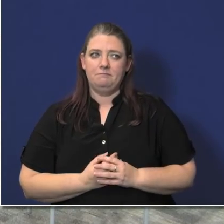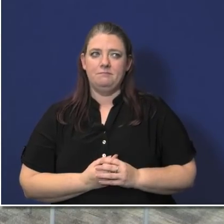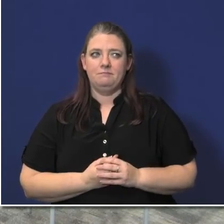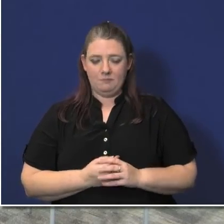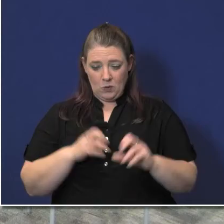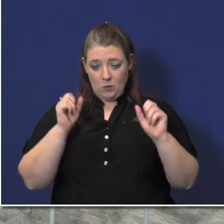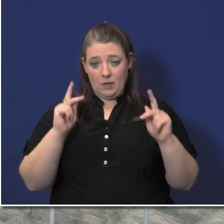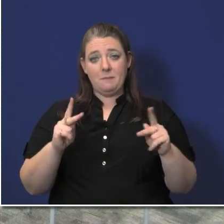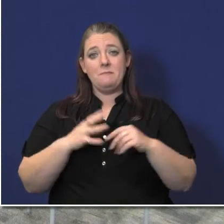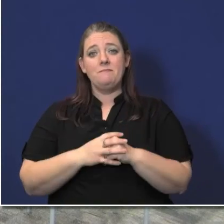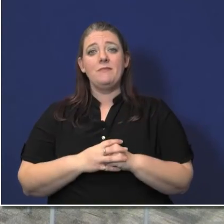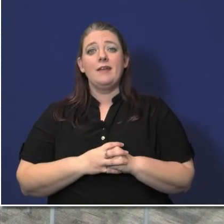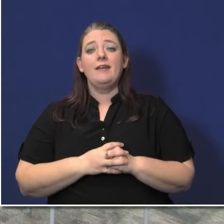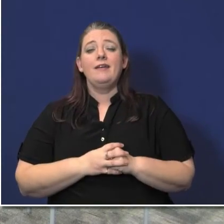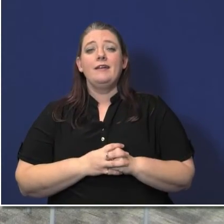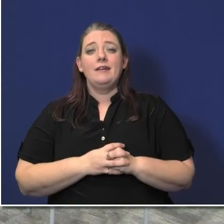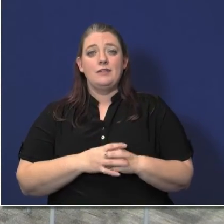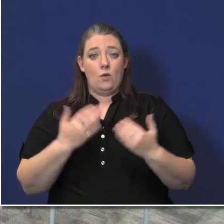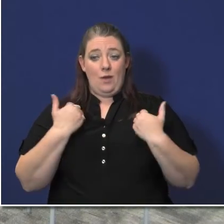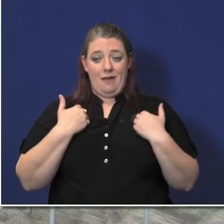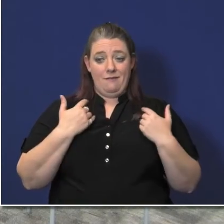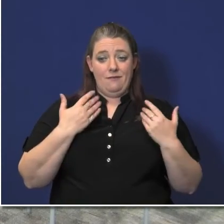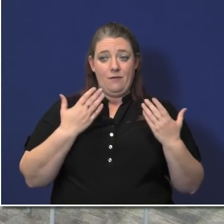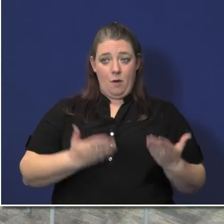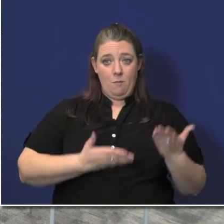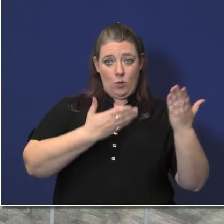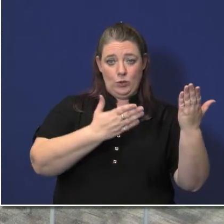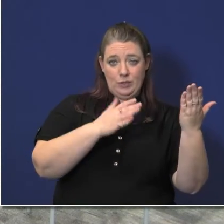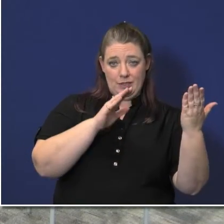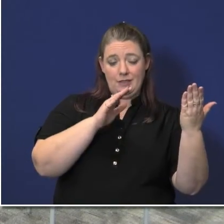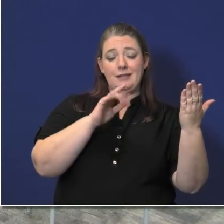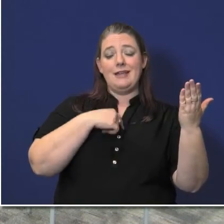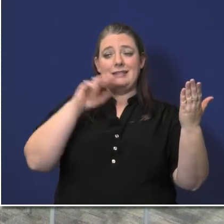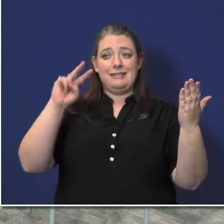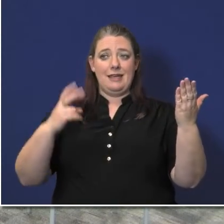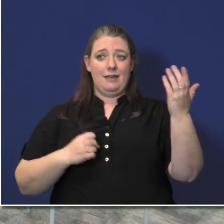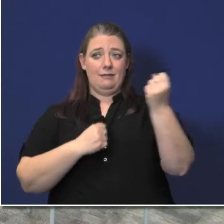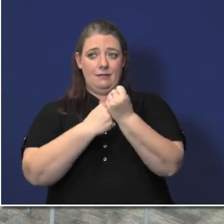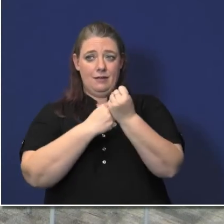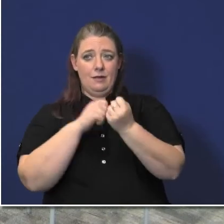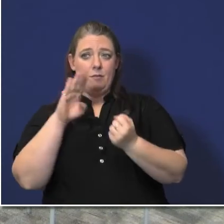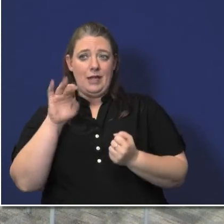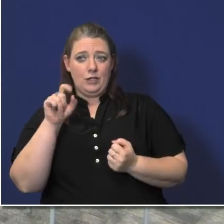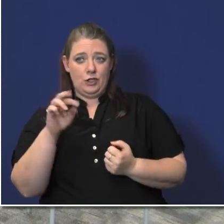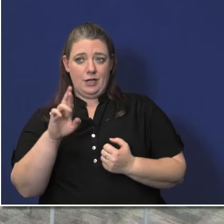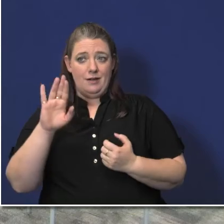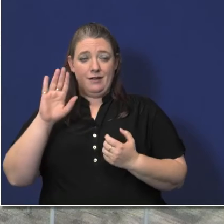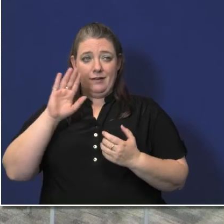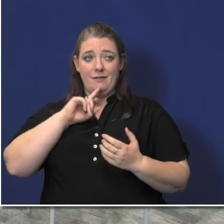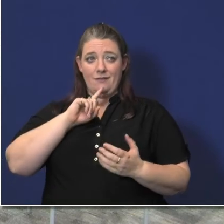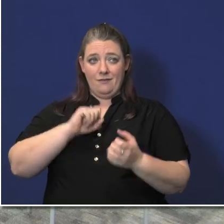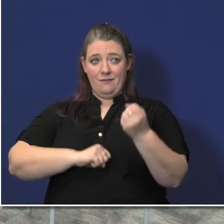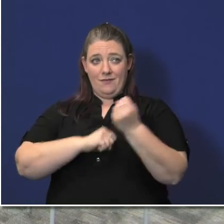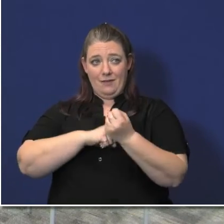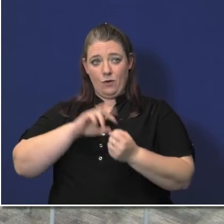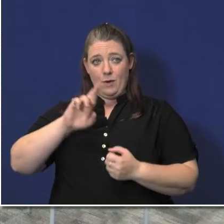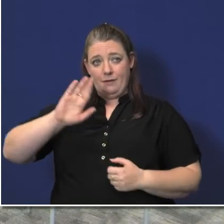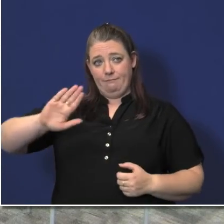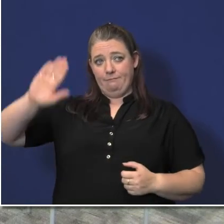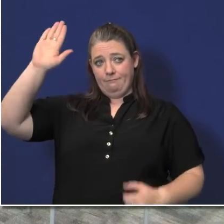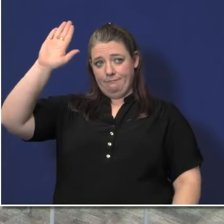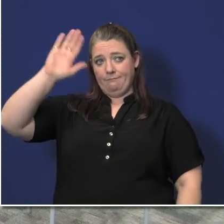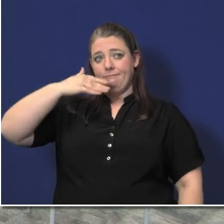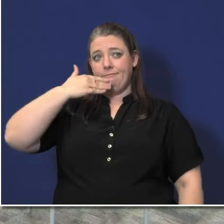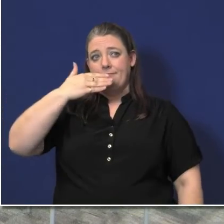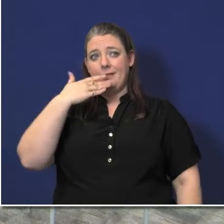Okay. We have a motion by Mr. Ryan and a second by Ms. Blackshear. All in favor, raise your right hand. Thank